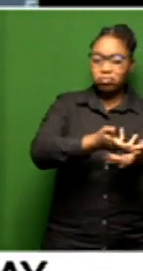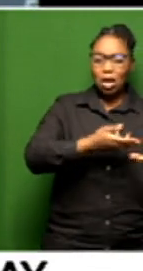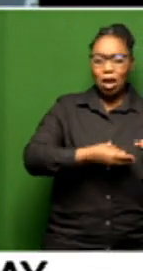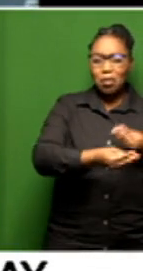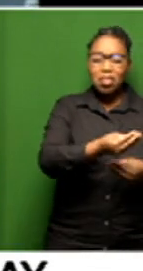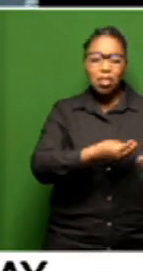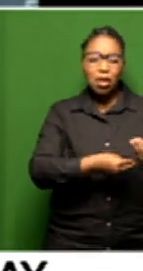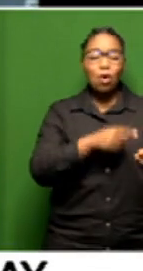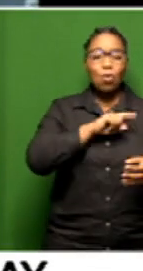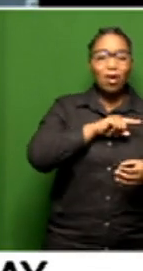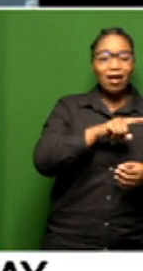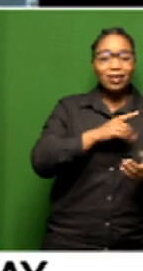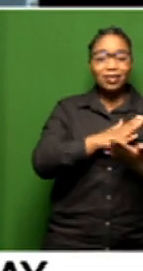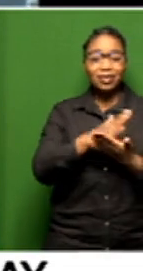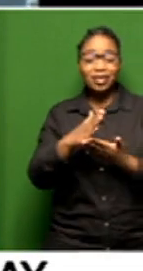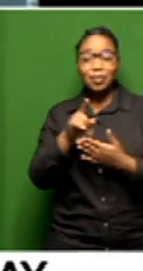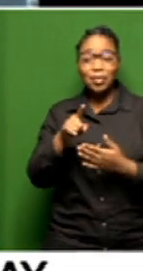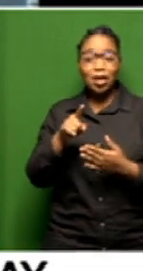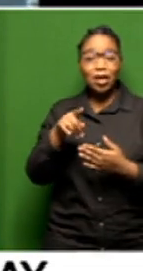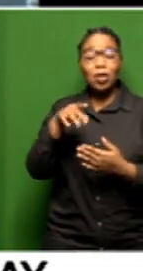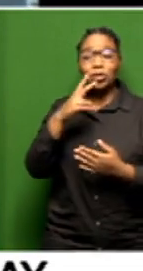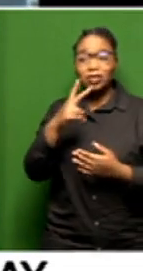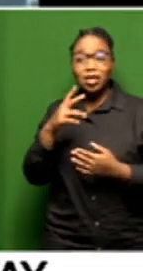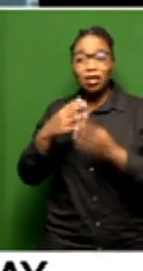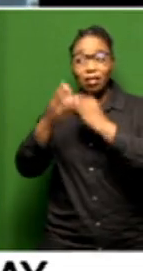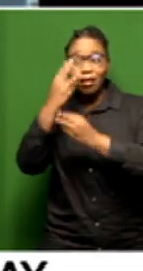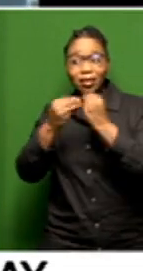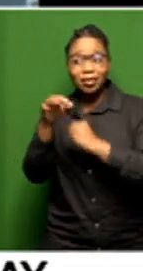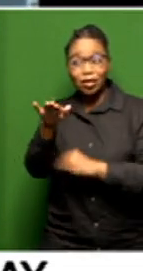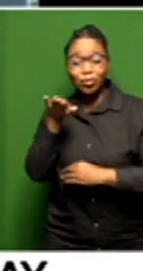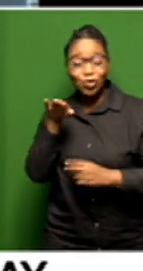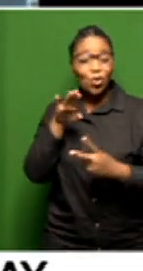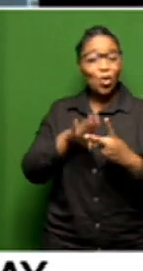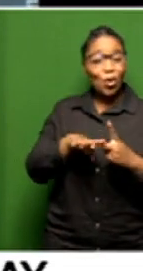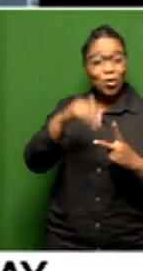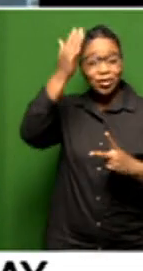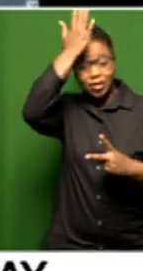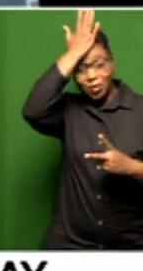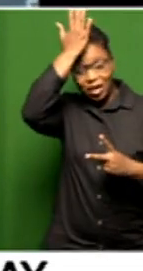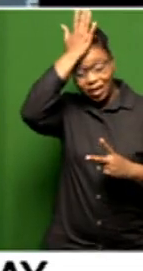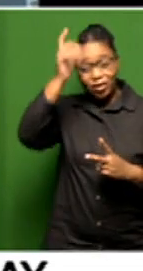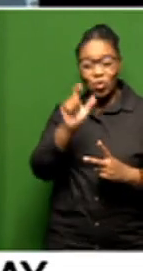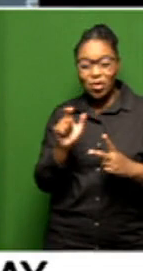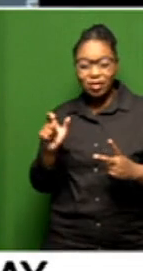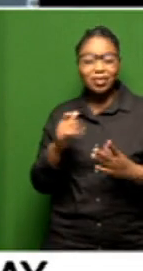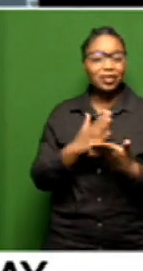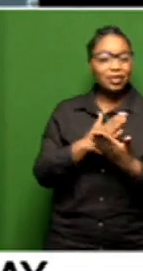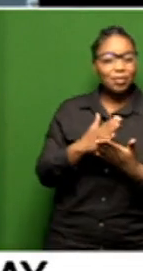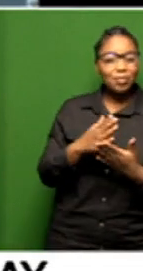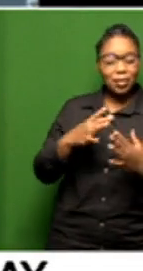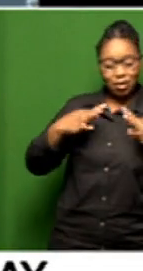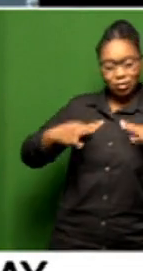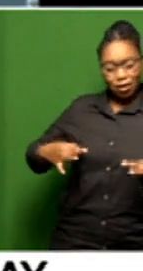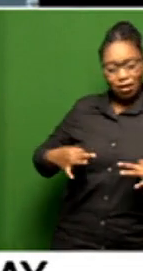even learning some Sizulu and Sepedi words, where they exchange cultural garments, where